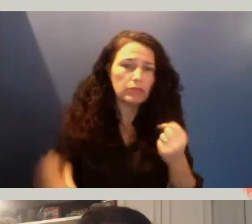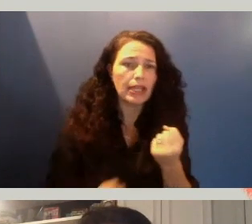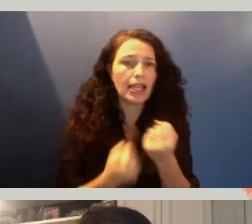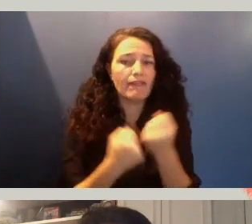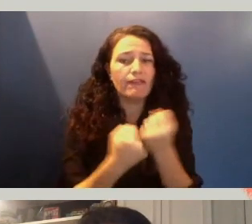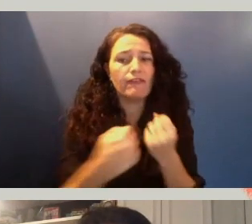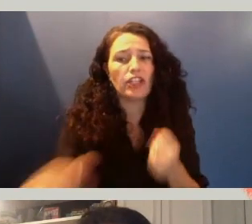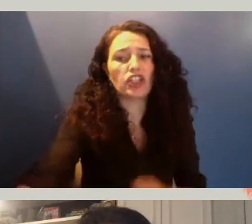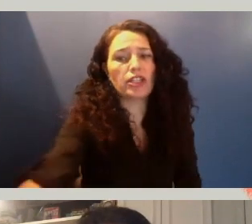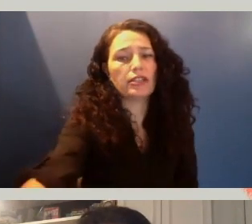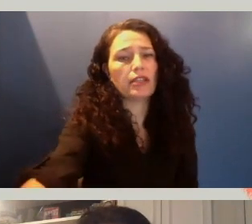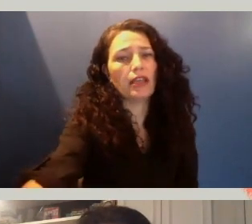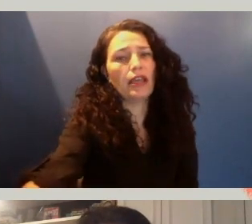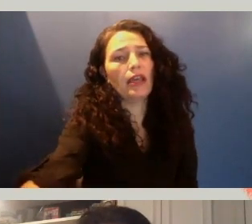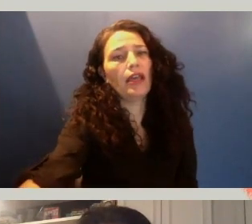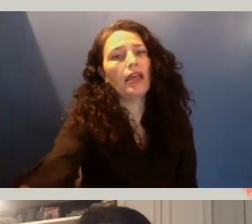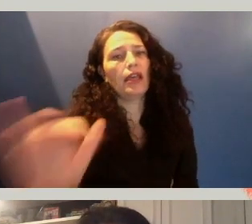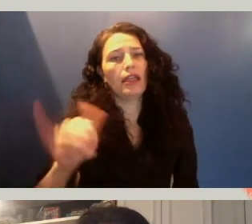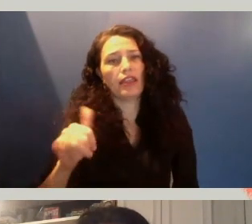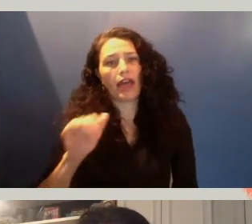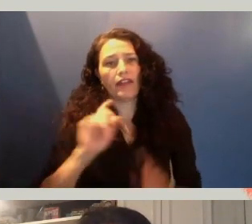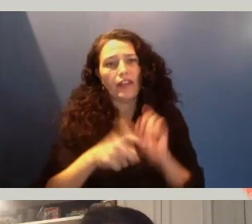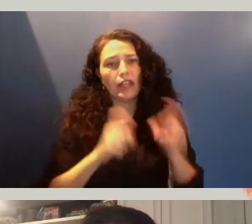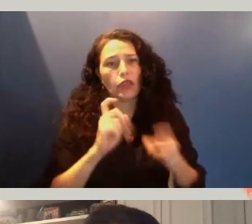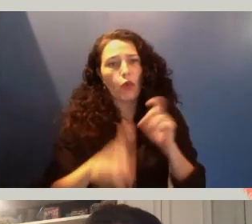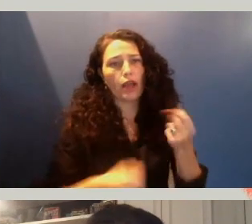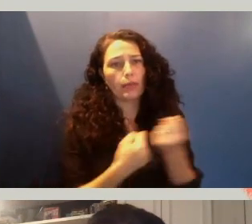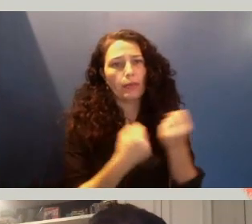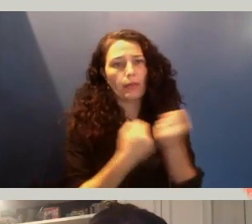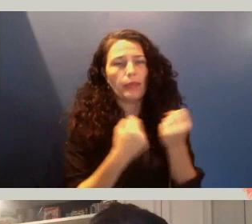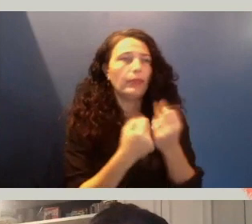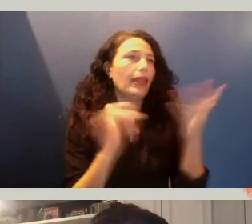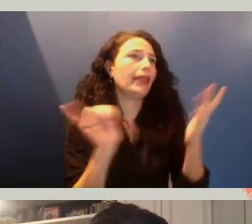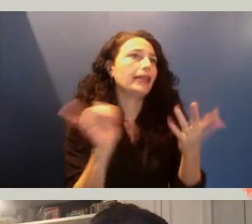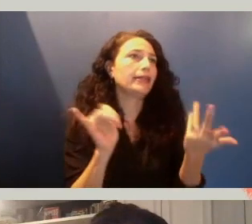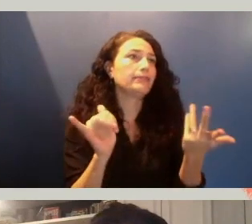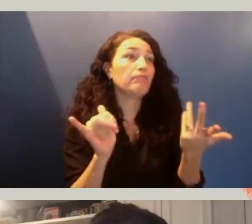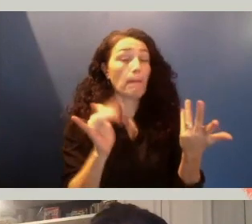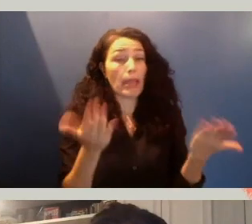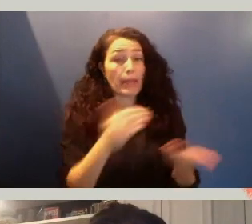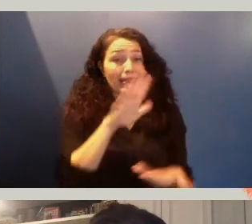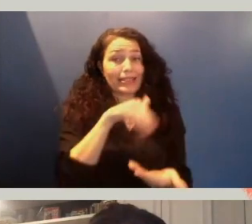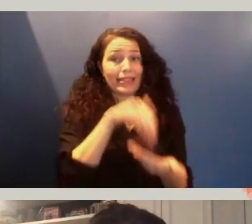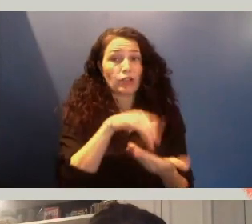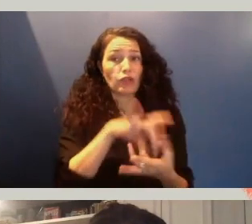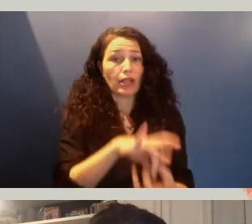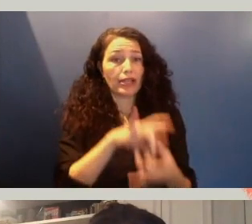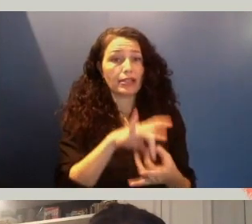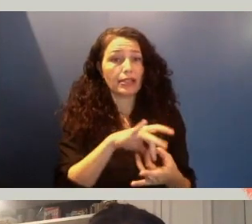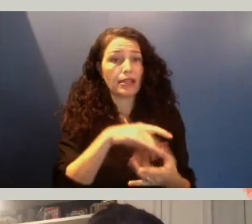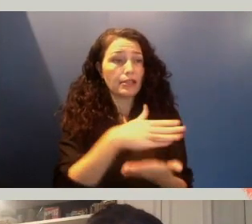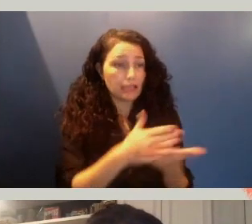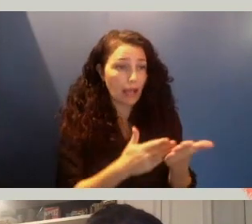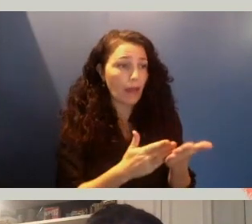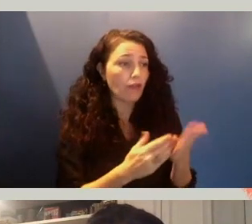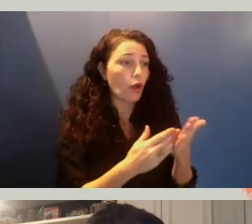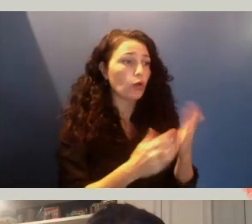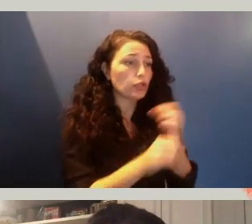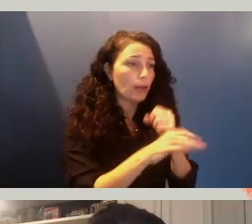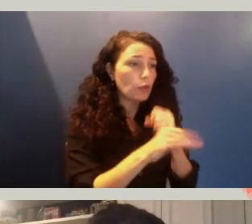philanthropic support is poised to make in our field in terms of possibly decentralizing some of these commercial interests